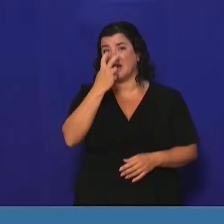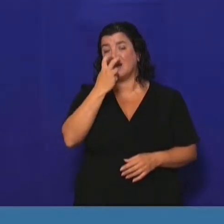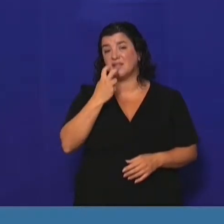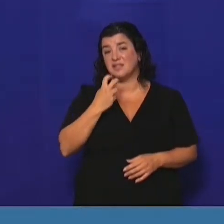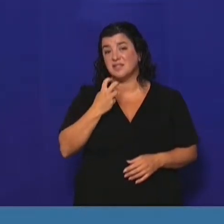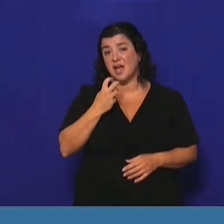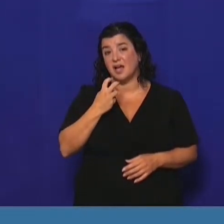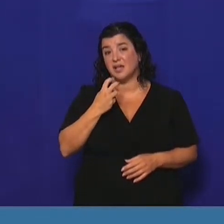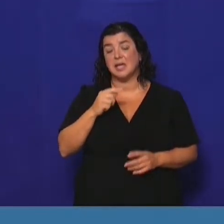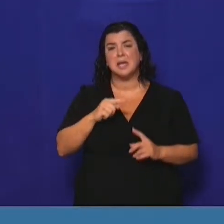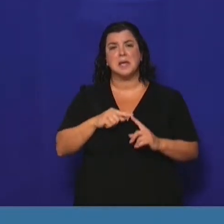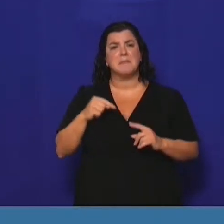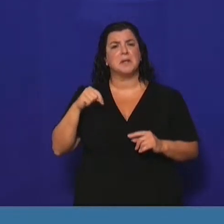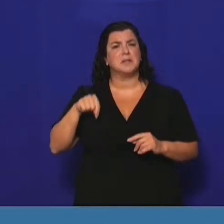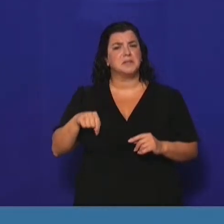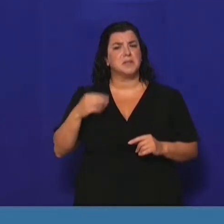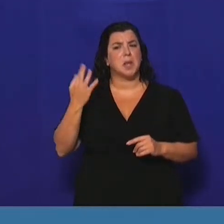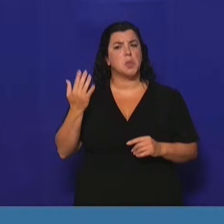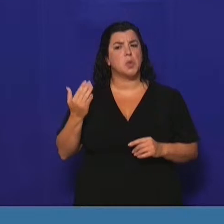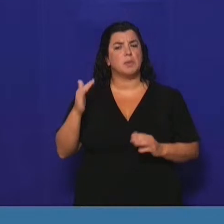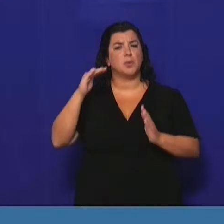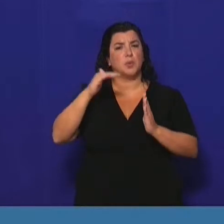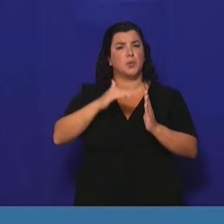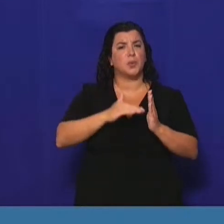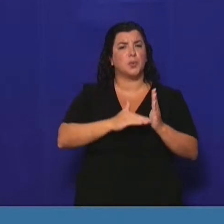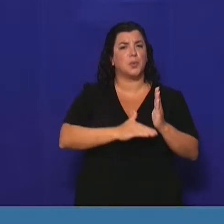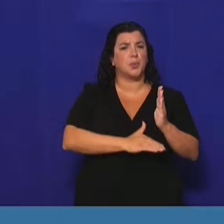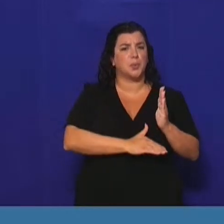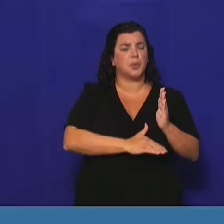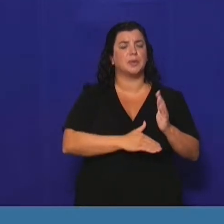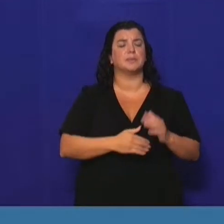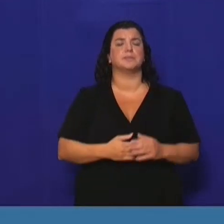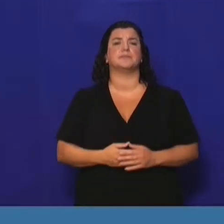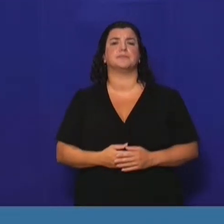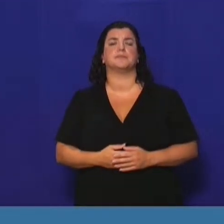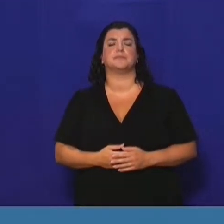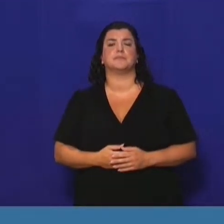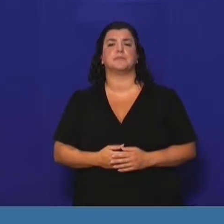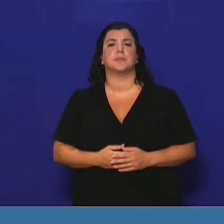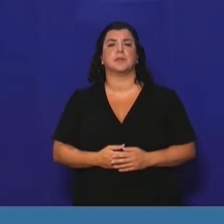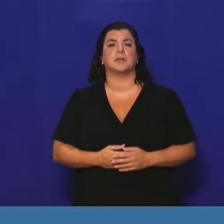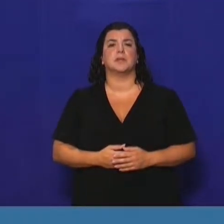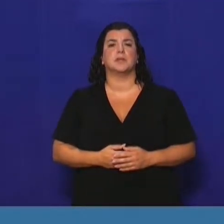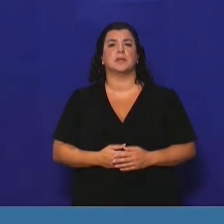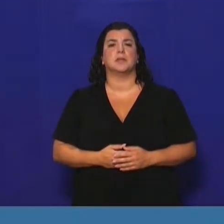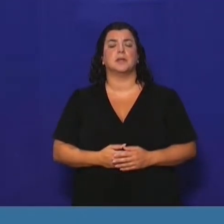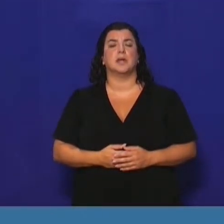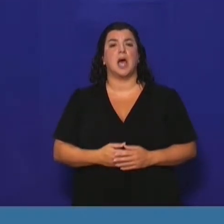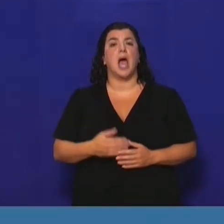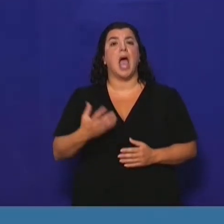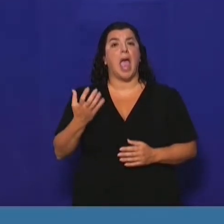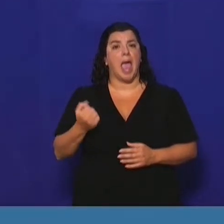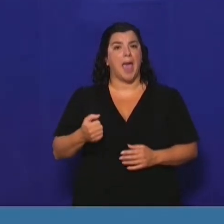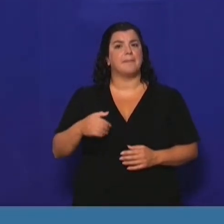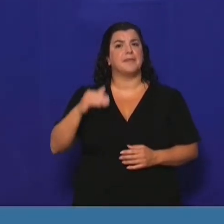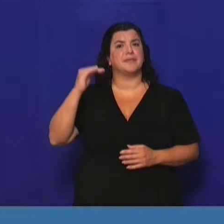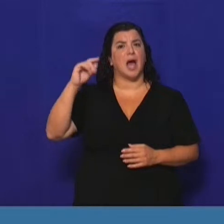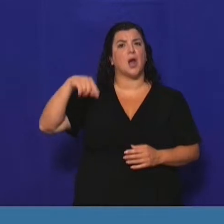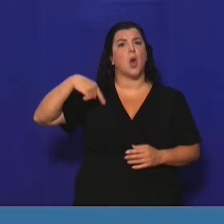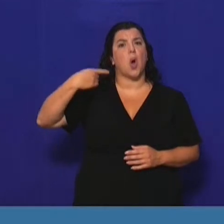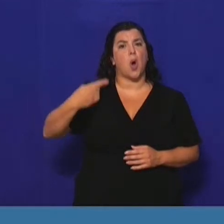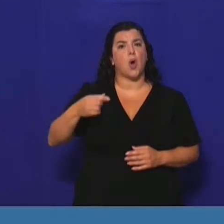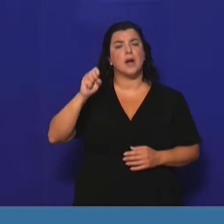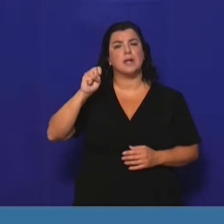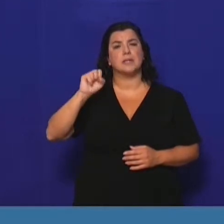ta' każijiet hija dejjem jonqos. Tajb insemmu wkoll li kellna dar oħra Assemblija fejn kellna